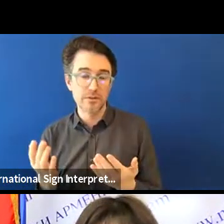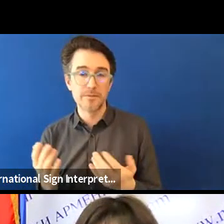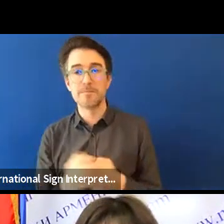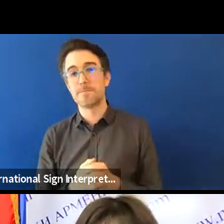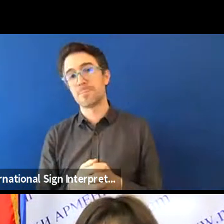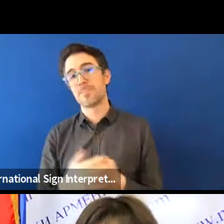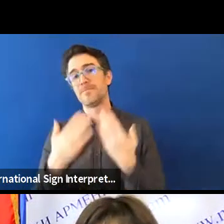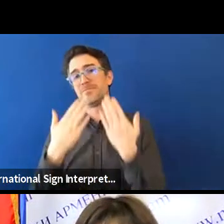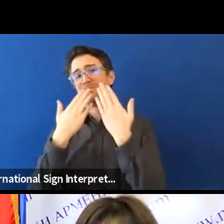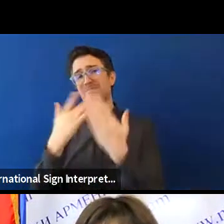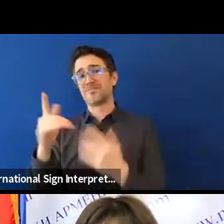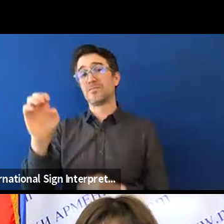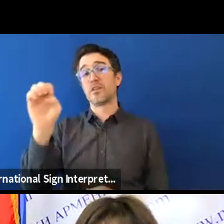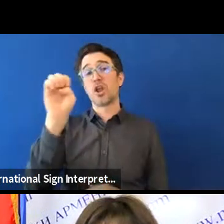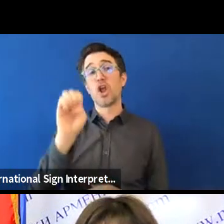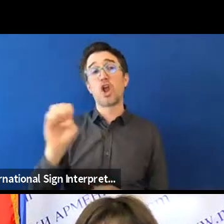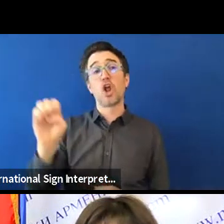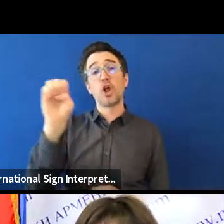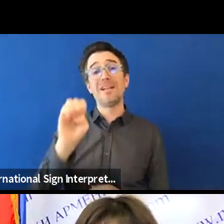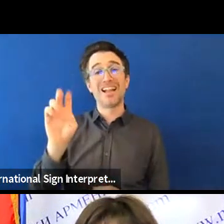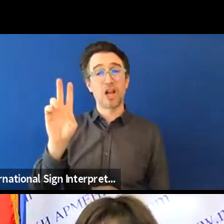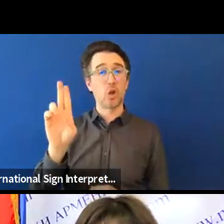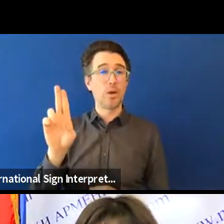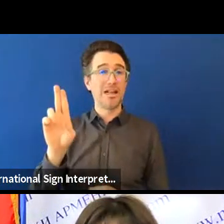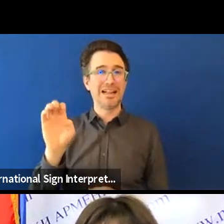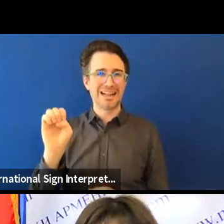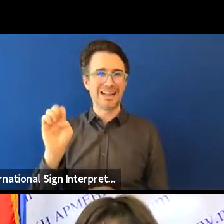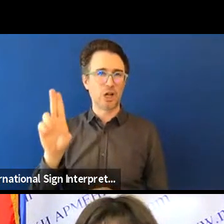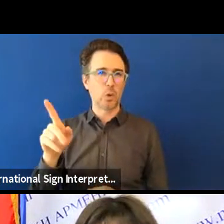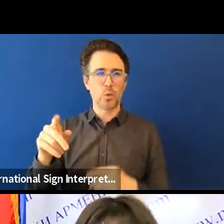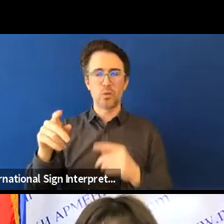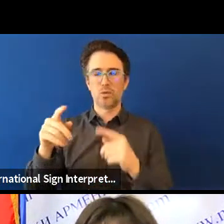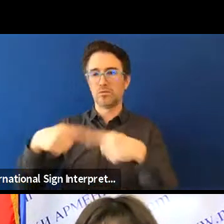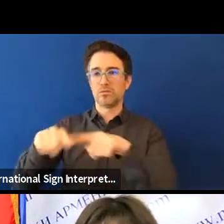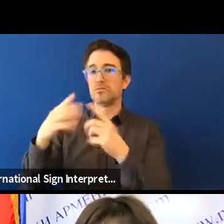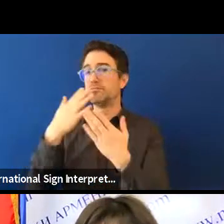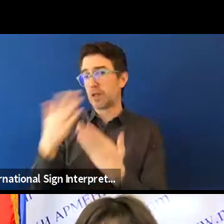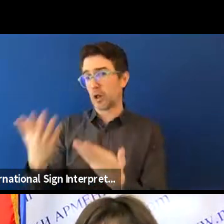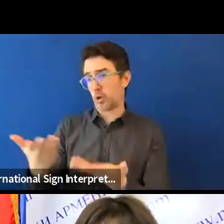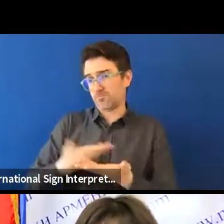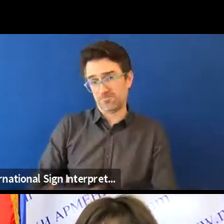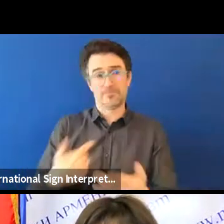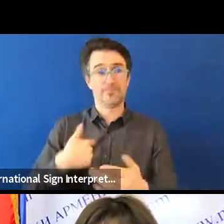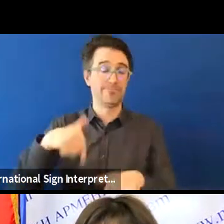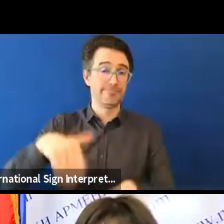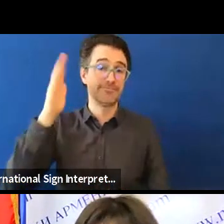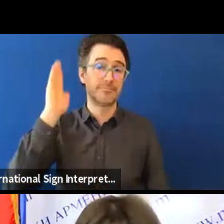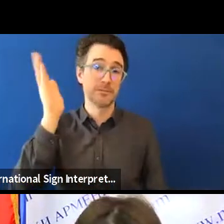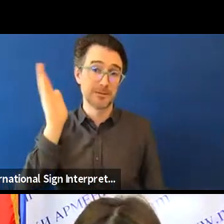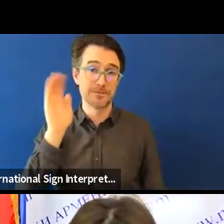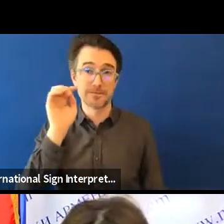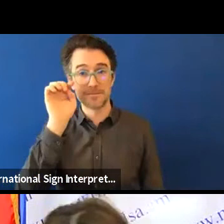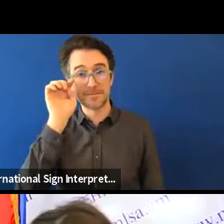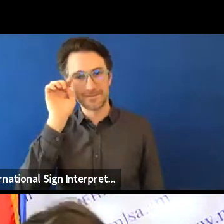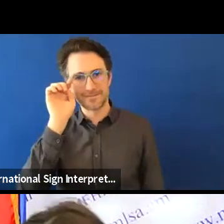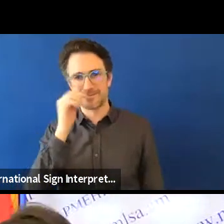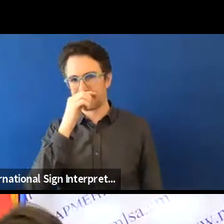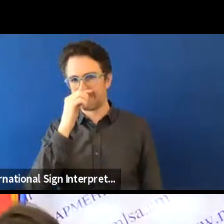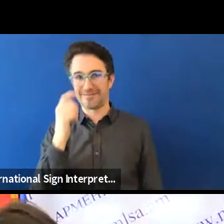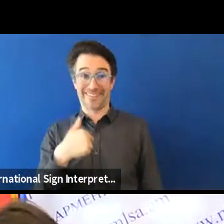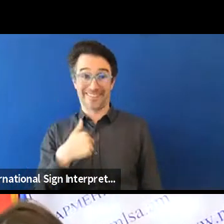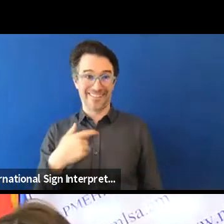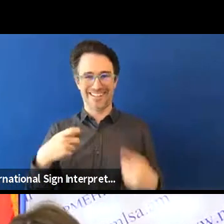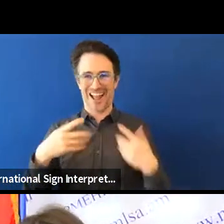this is no longer the opening, at this session. And to participate in such a